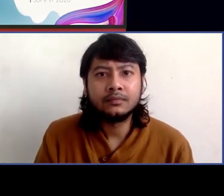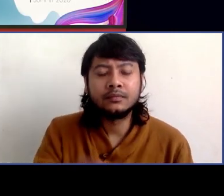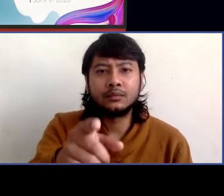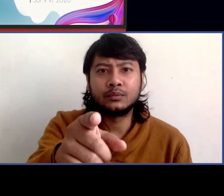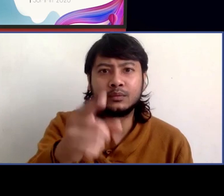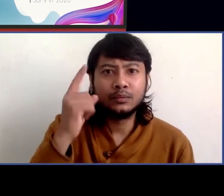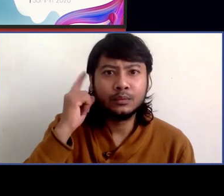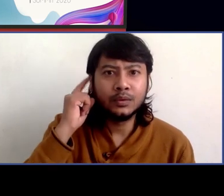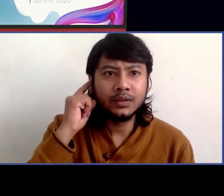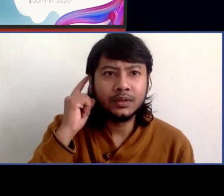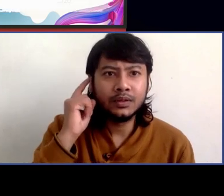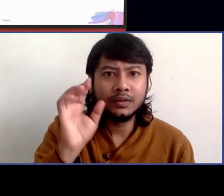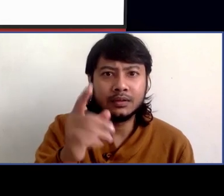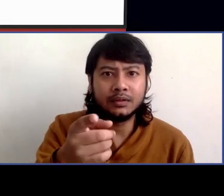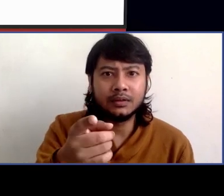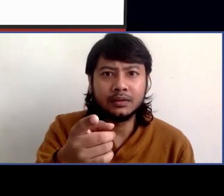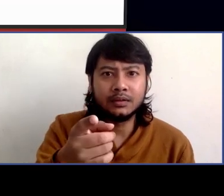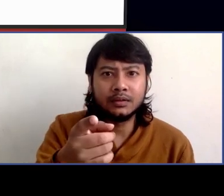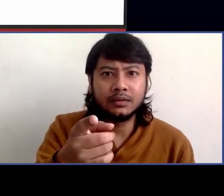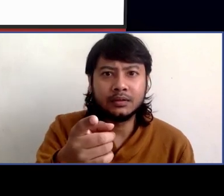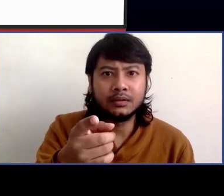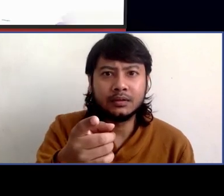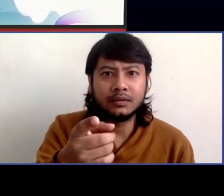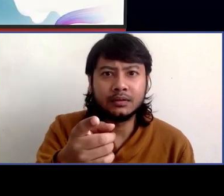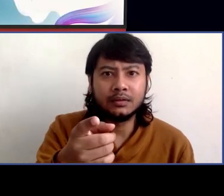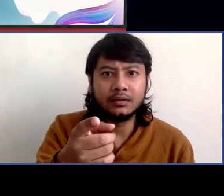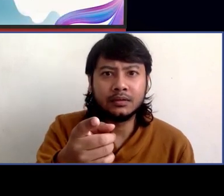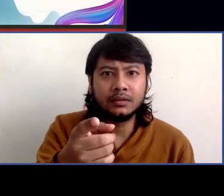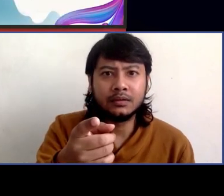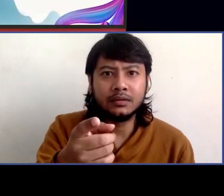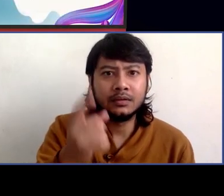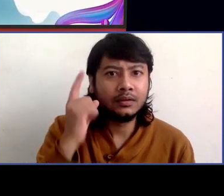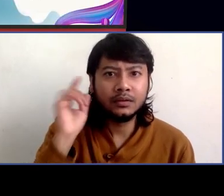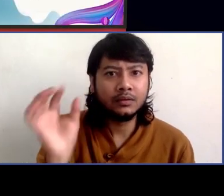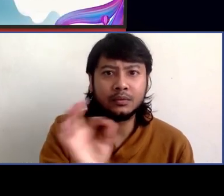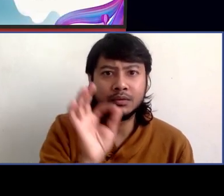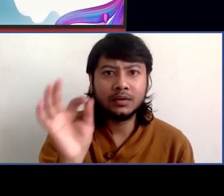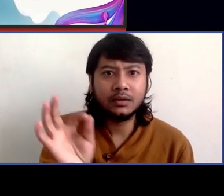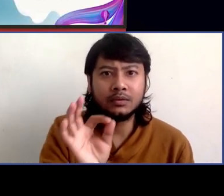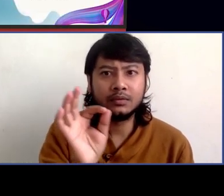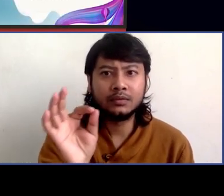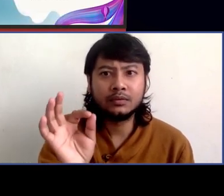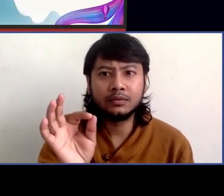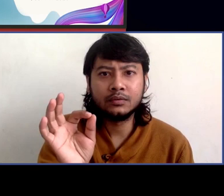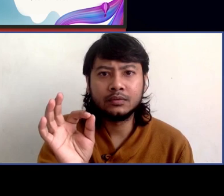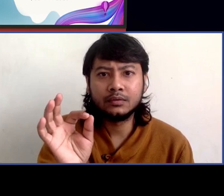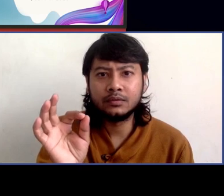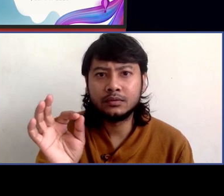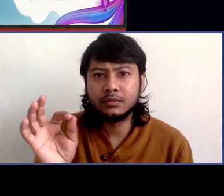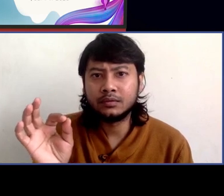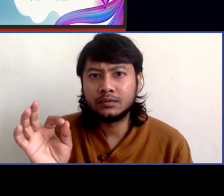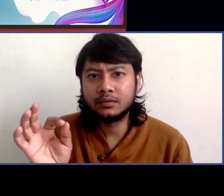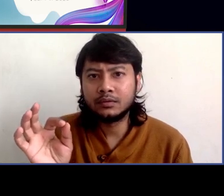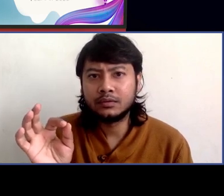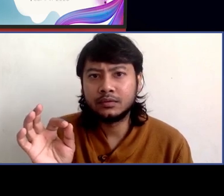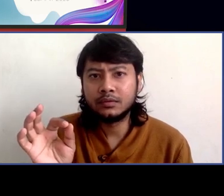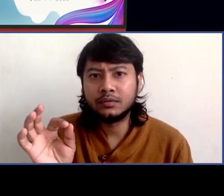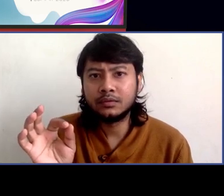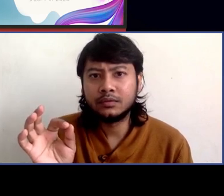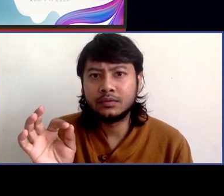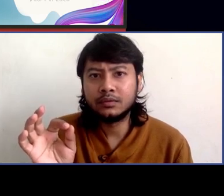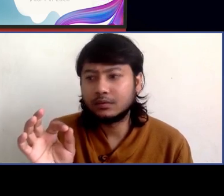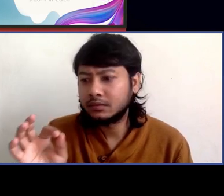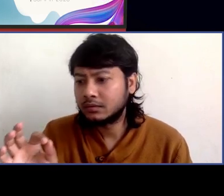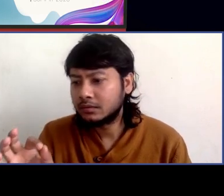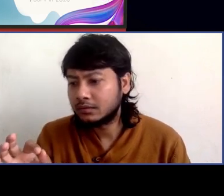things. Wasn't that inspiring? Right from the words of Vishwanath Anand and Megha. And